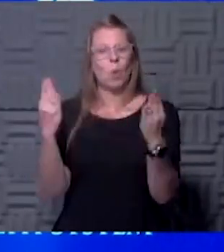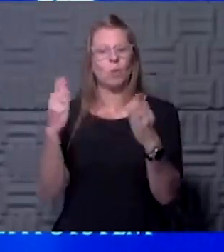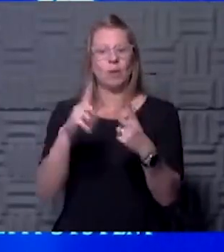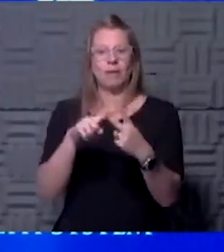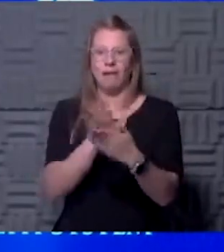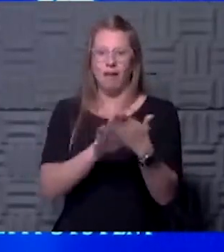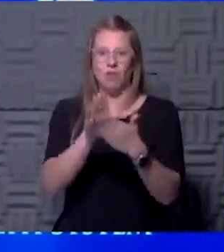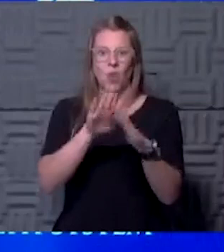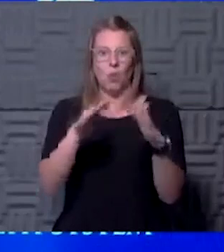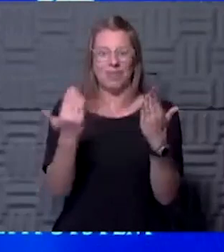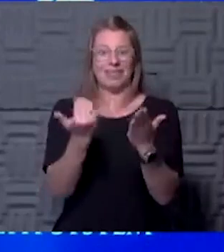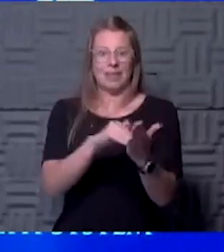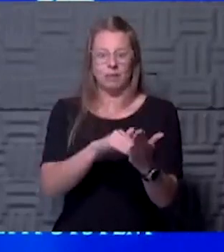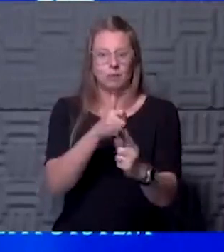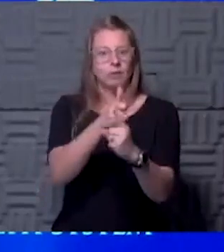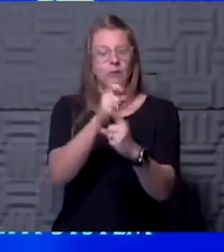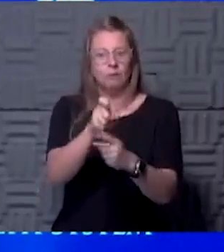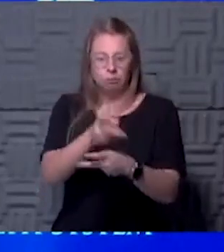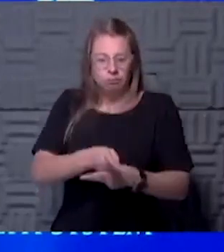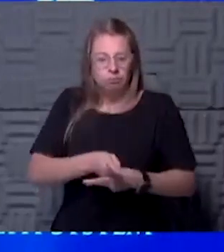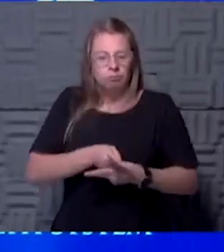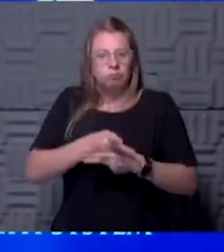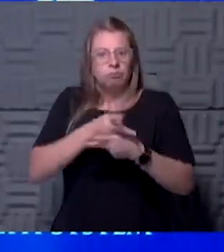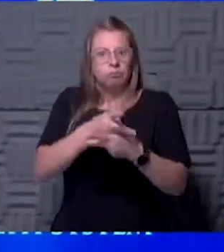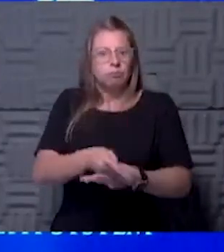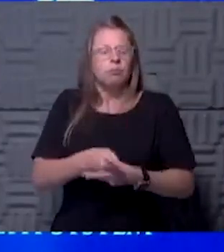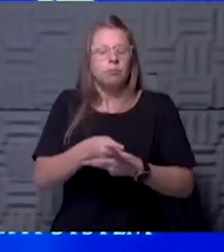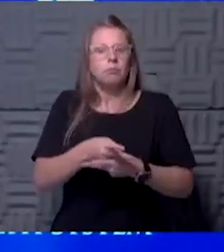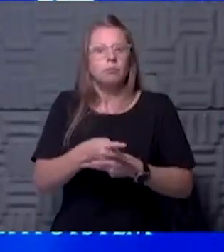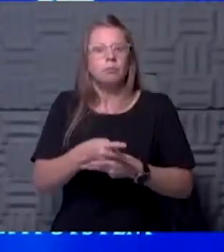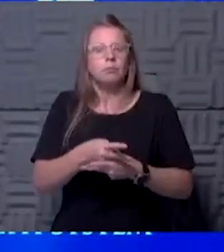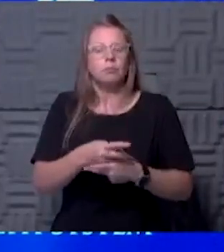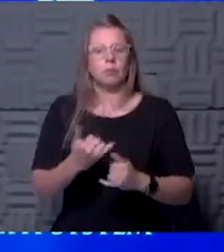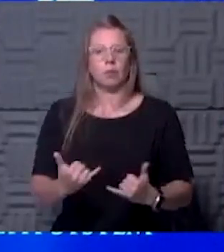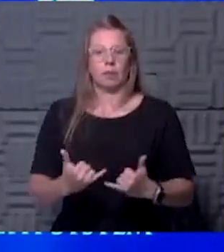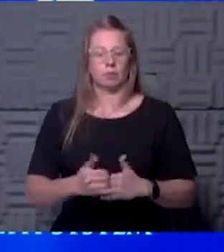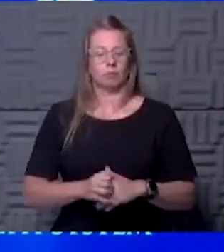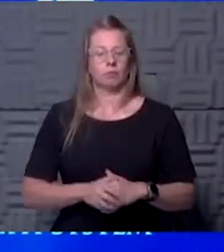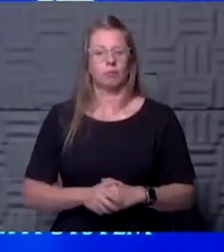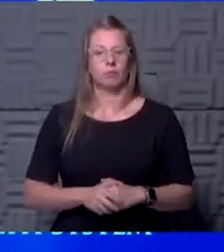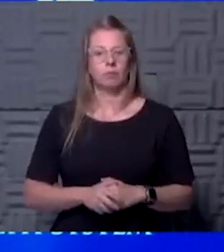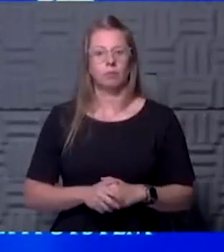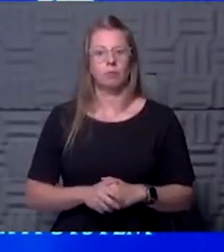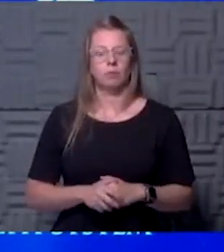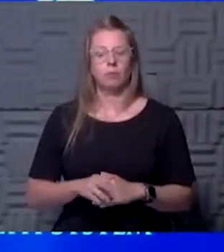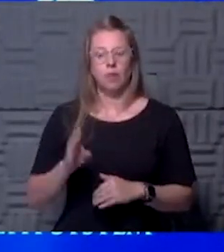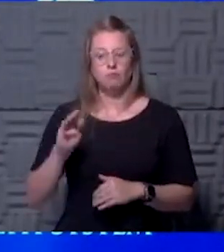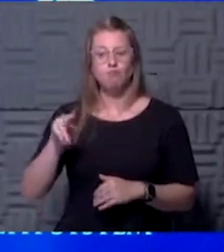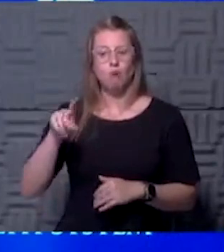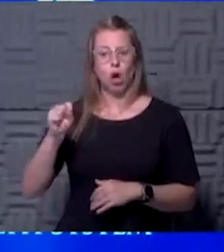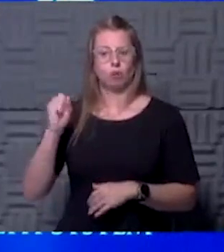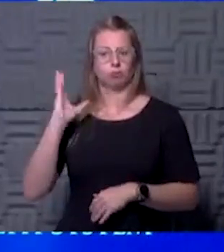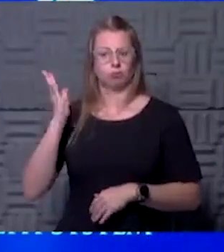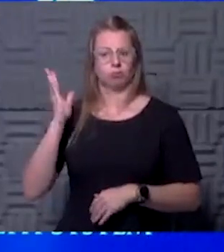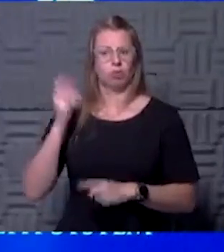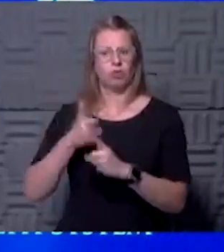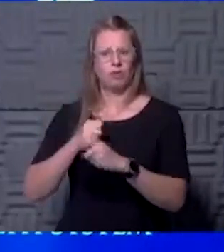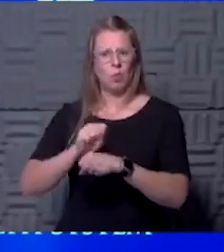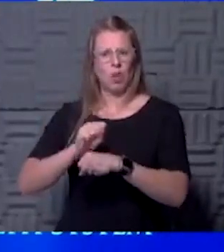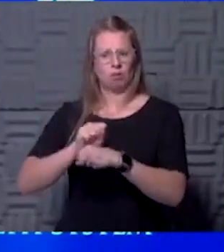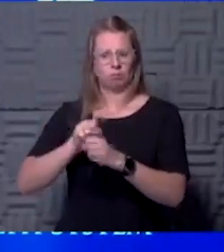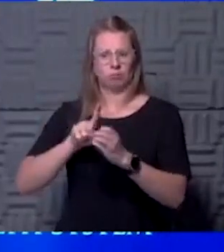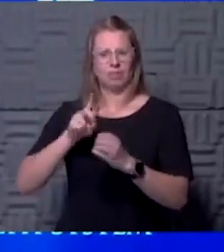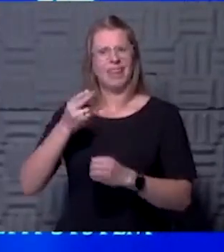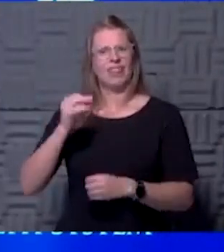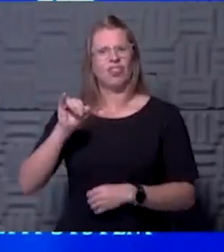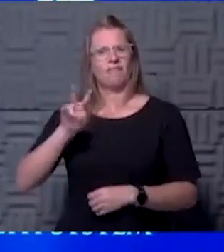reopening. You have to be extra vigilant. And one of the points she made, and she spoke about it, and she's worked in HIV research all